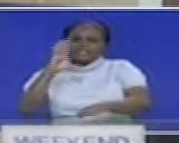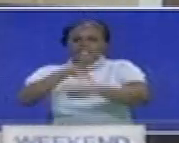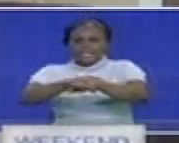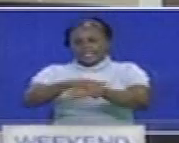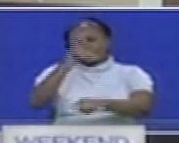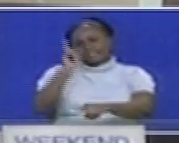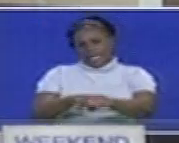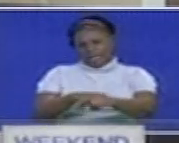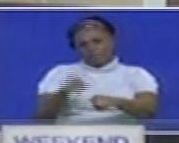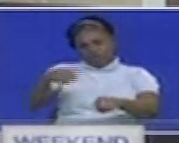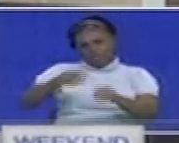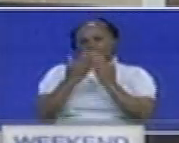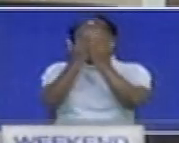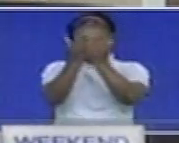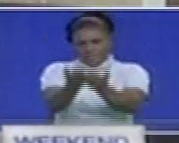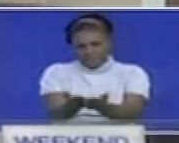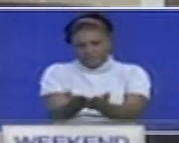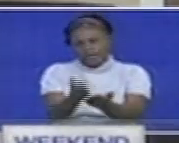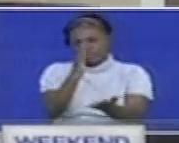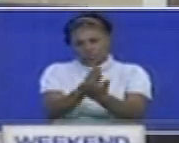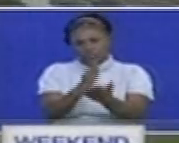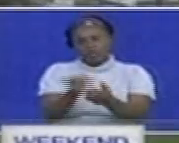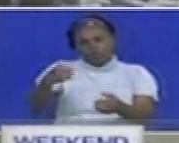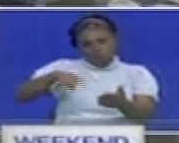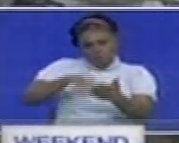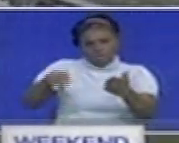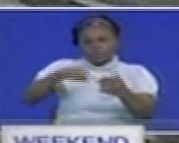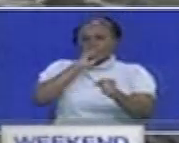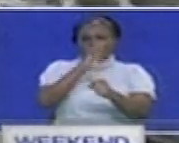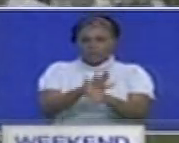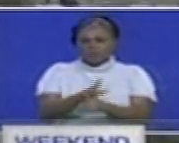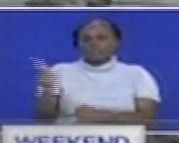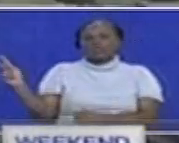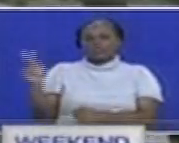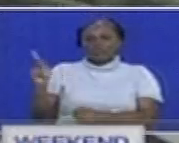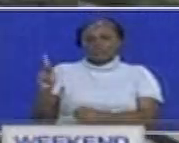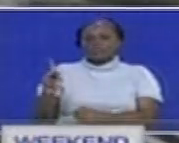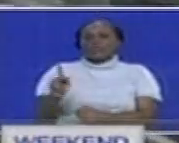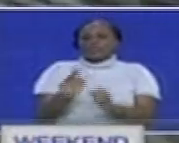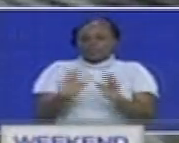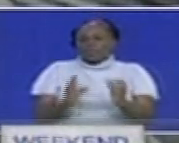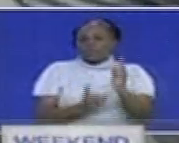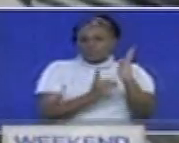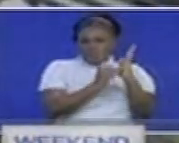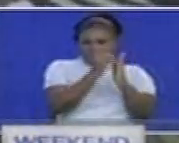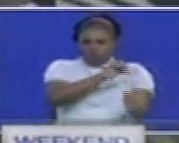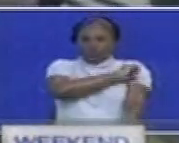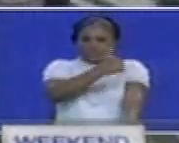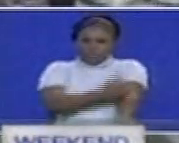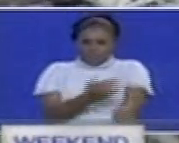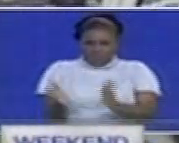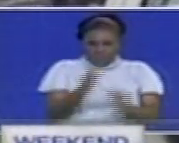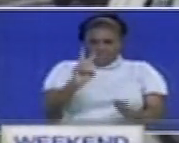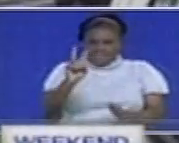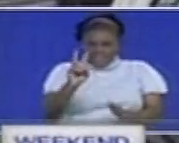to deliver what we promise to. With the Konza Technopolis Development Authority now preparing for the